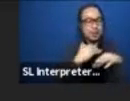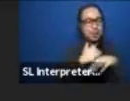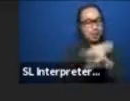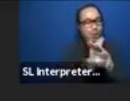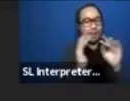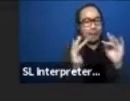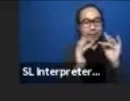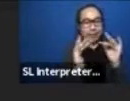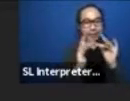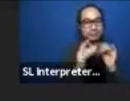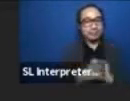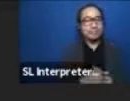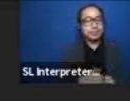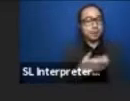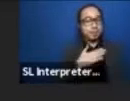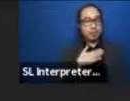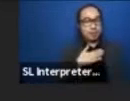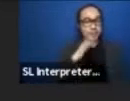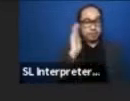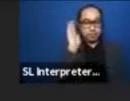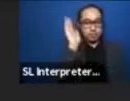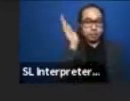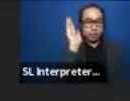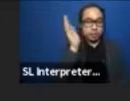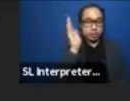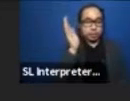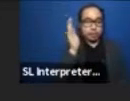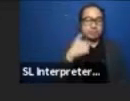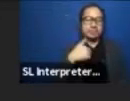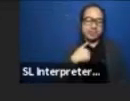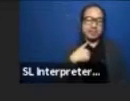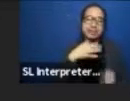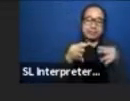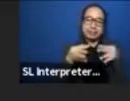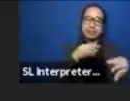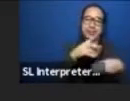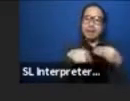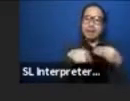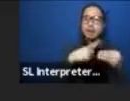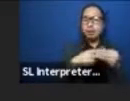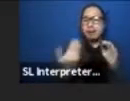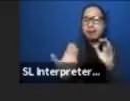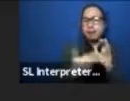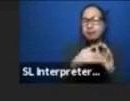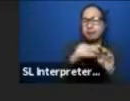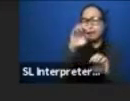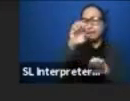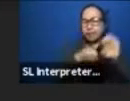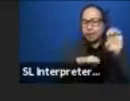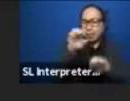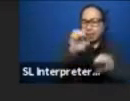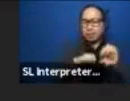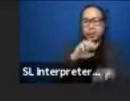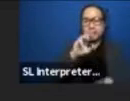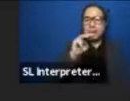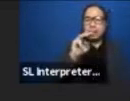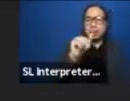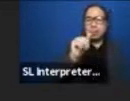my presentation today, I will be talking about reevaluating masculinities for SRH